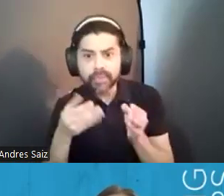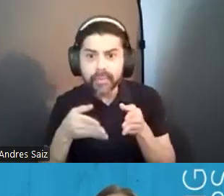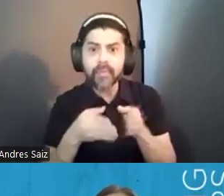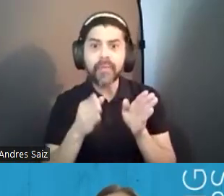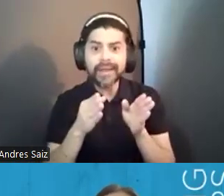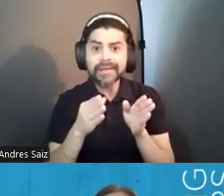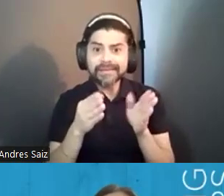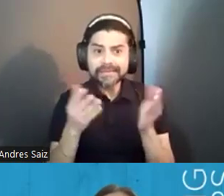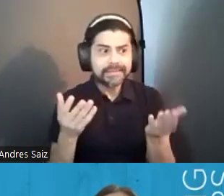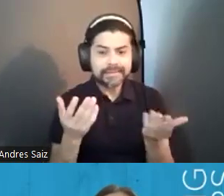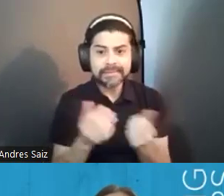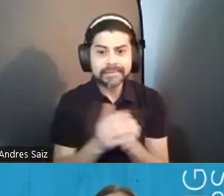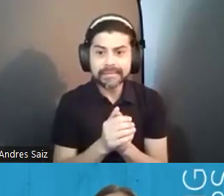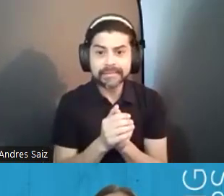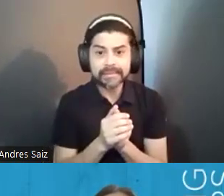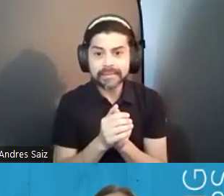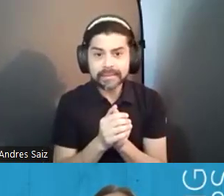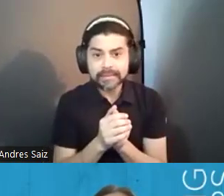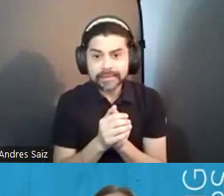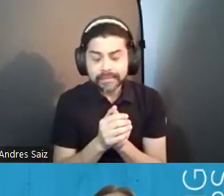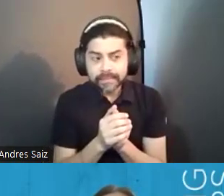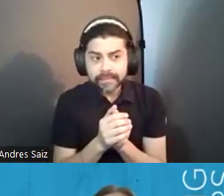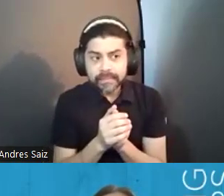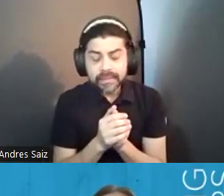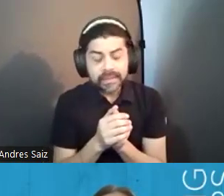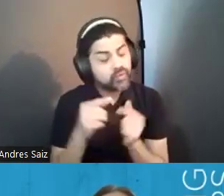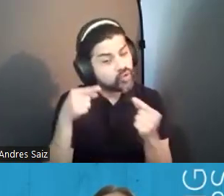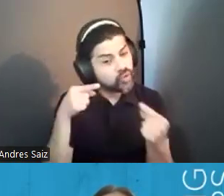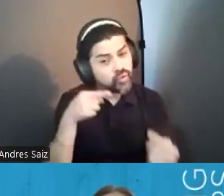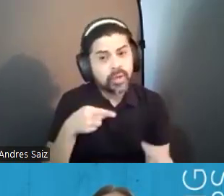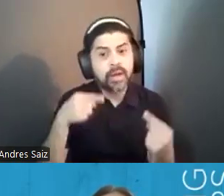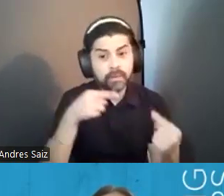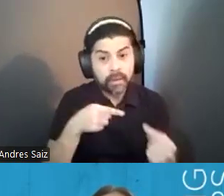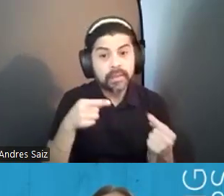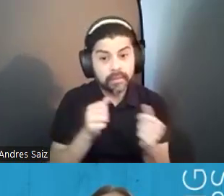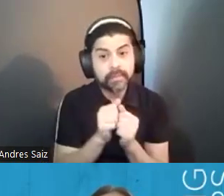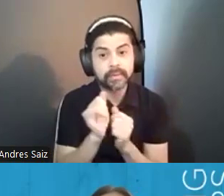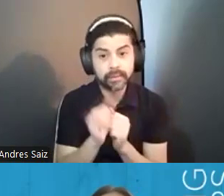besides just being an unpaid family caregiver, and really struggling with that.